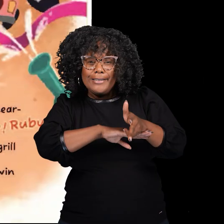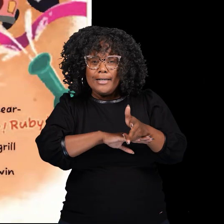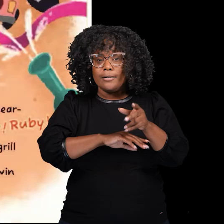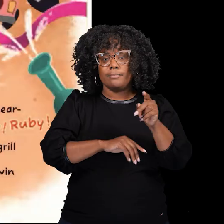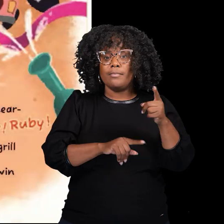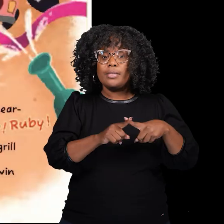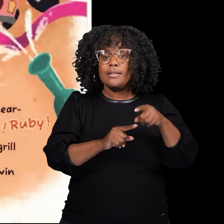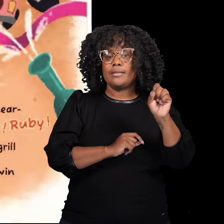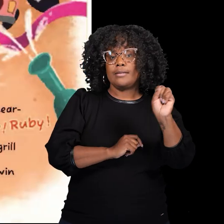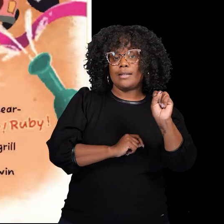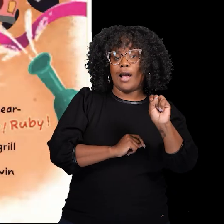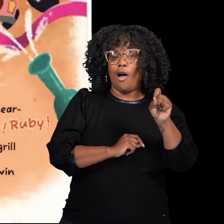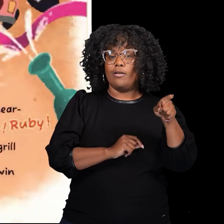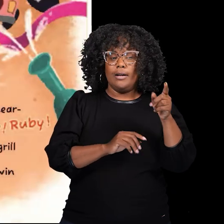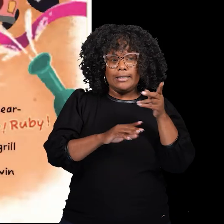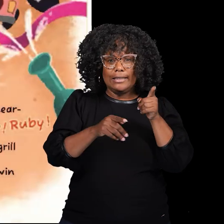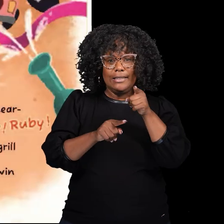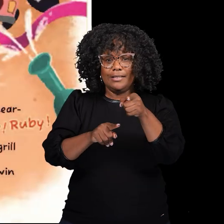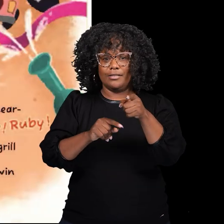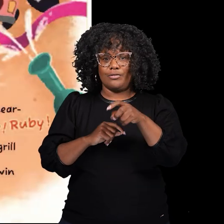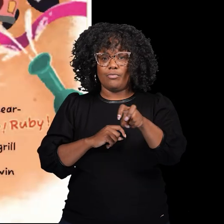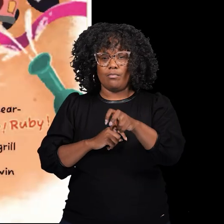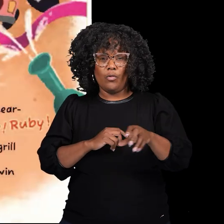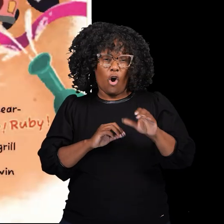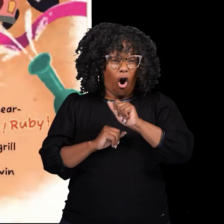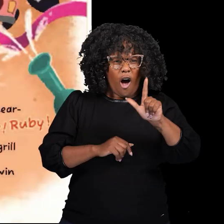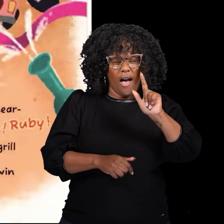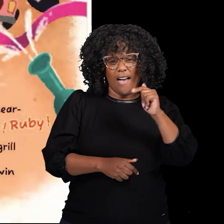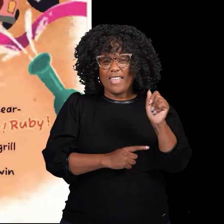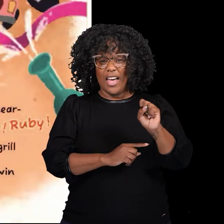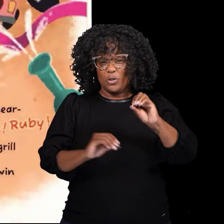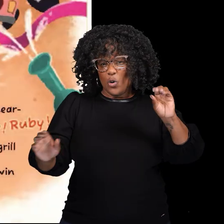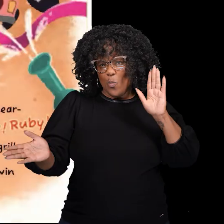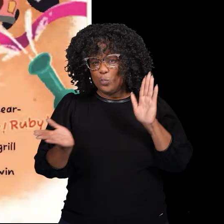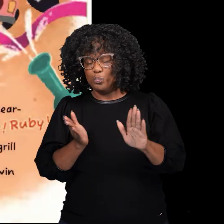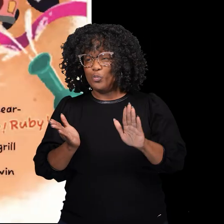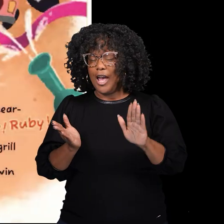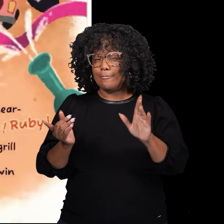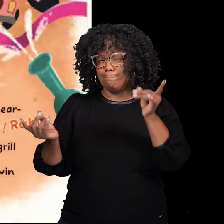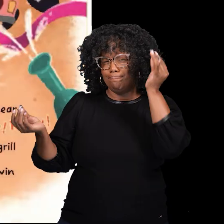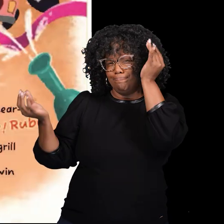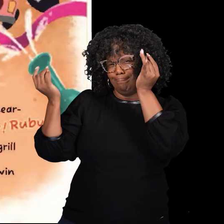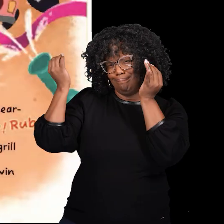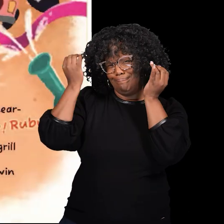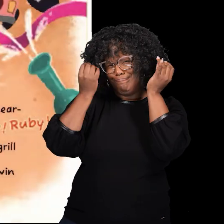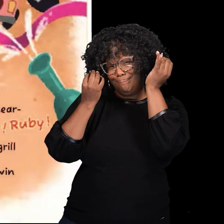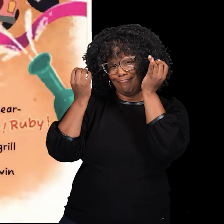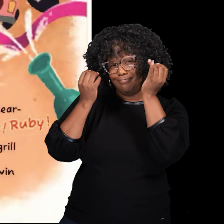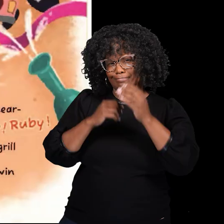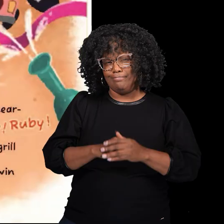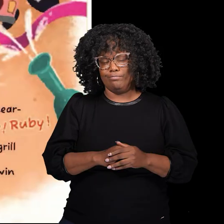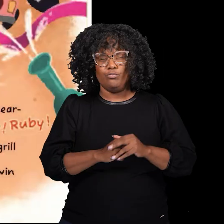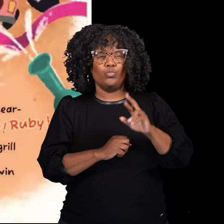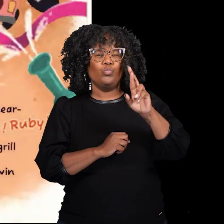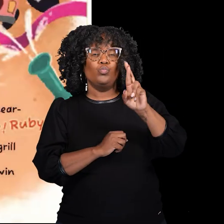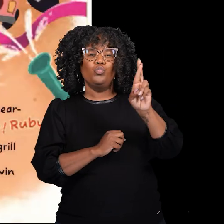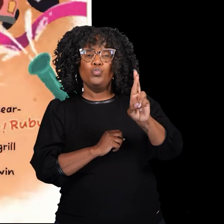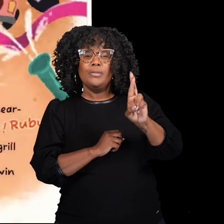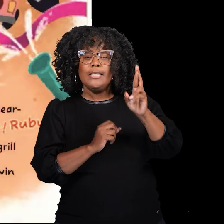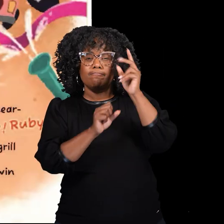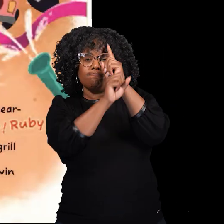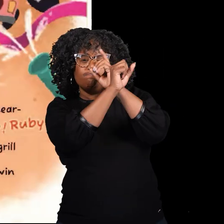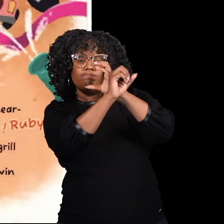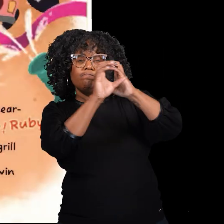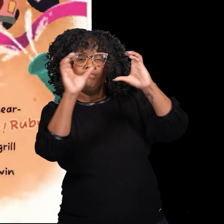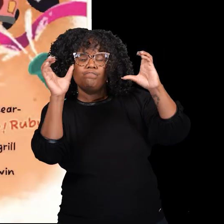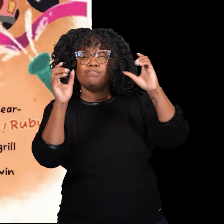as she and Scout head down the trail. All gas, no brakes, she thinks. Ruby dreams about crossing